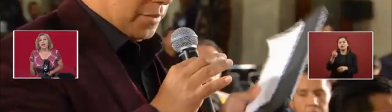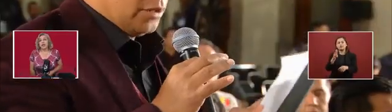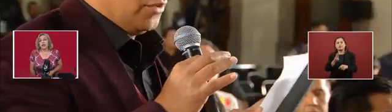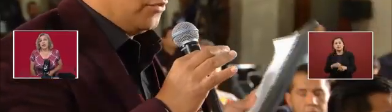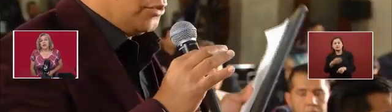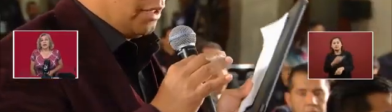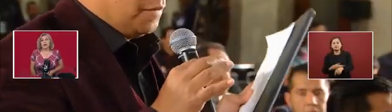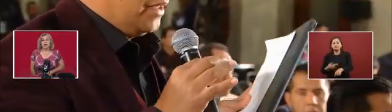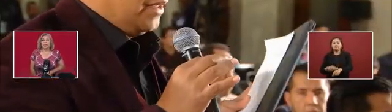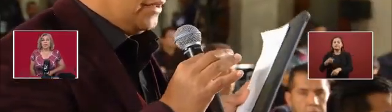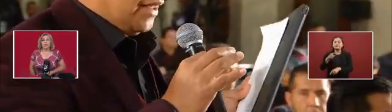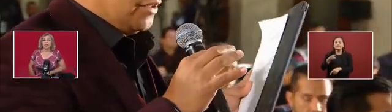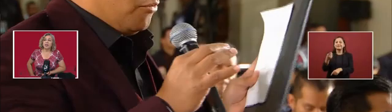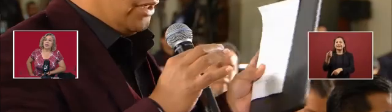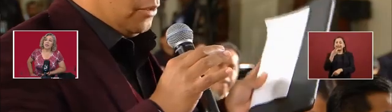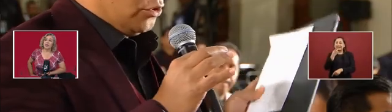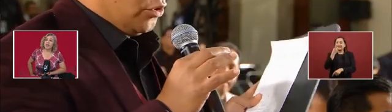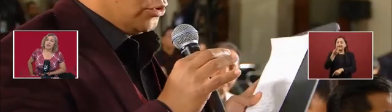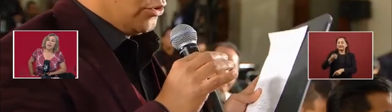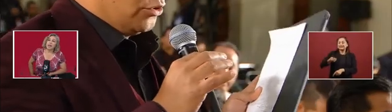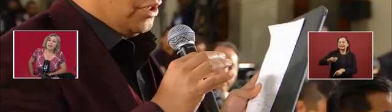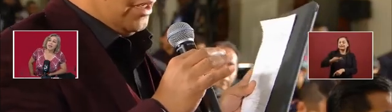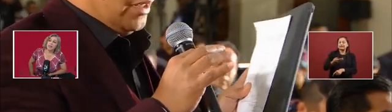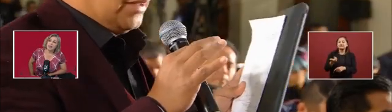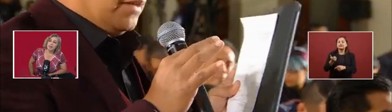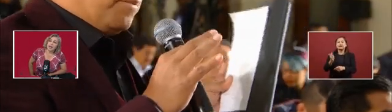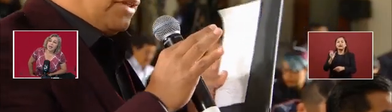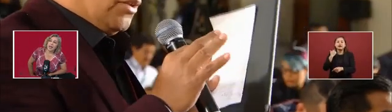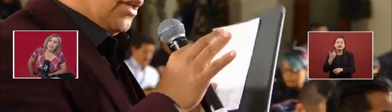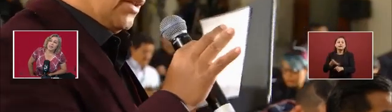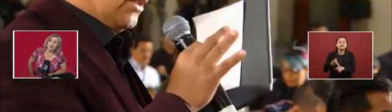informamos And if we de inform qué está pasando con los